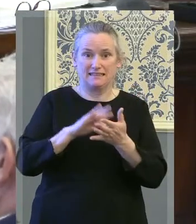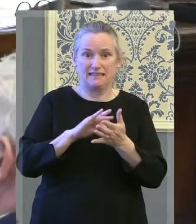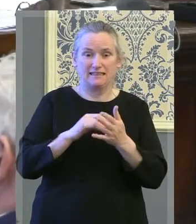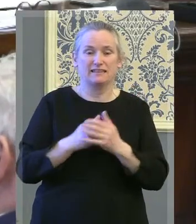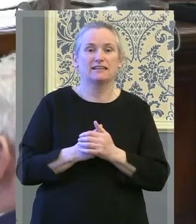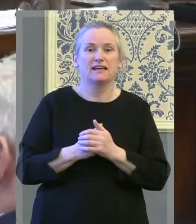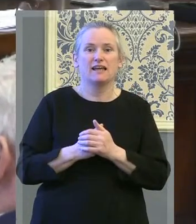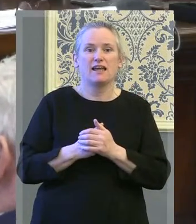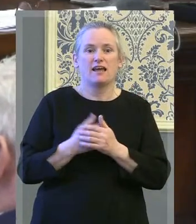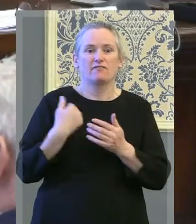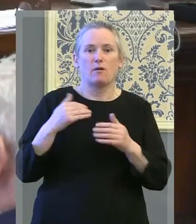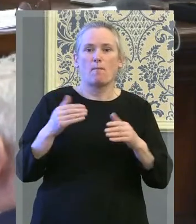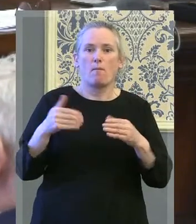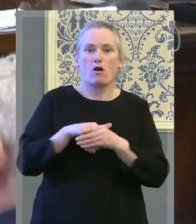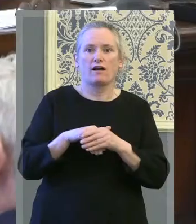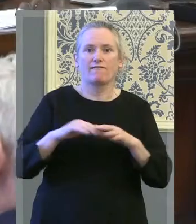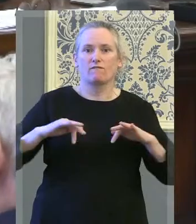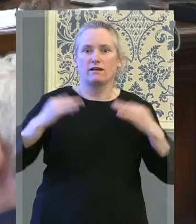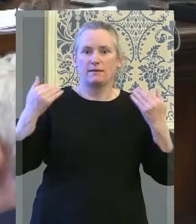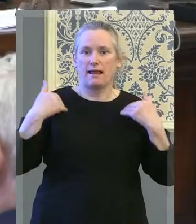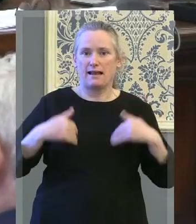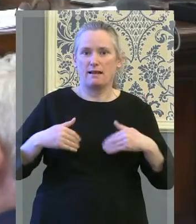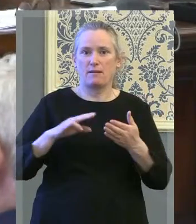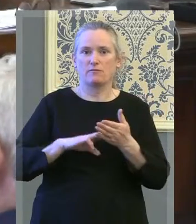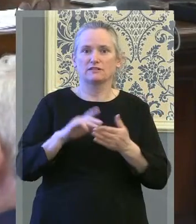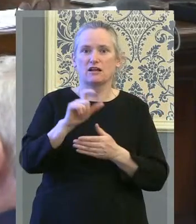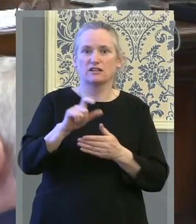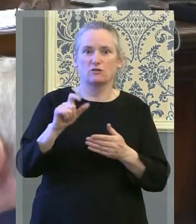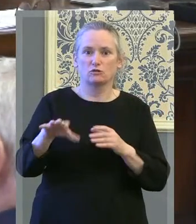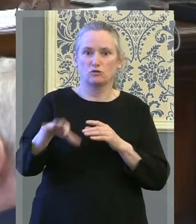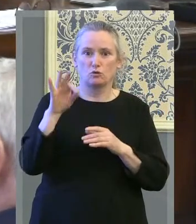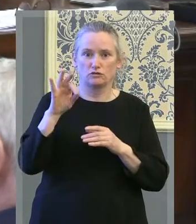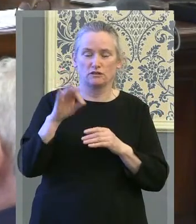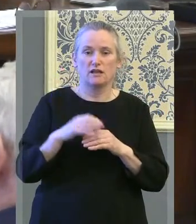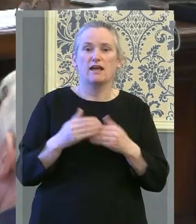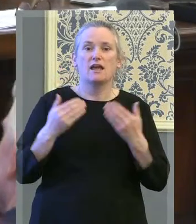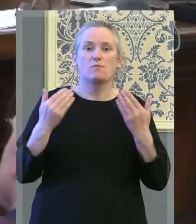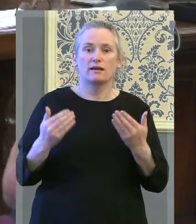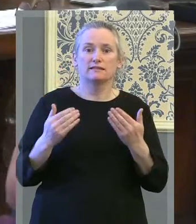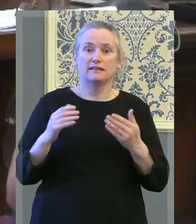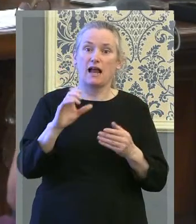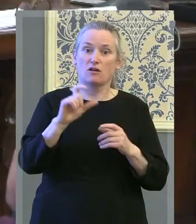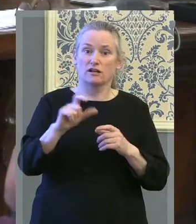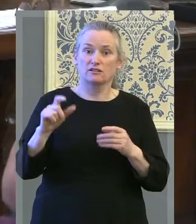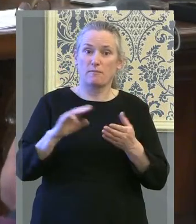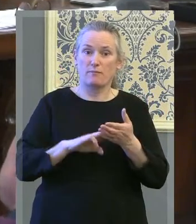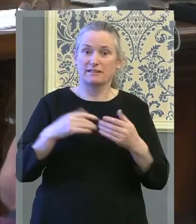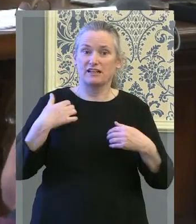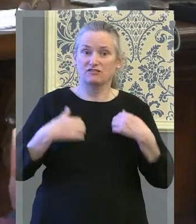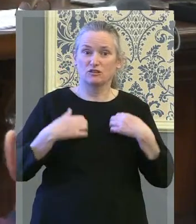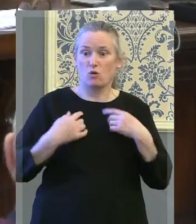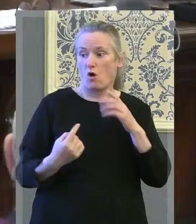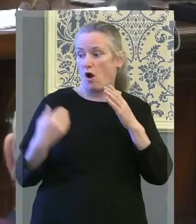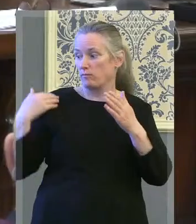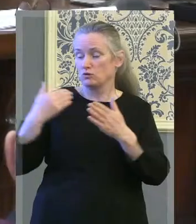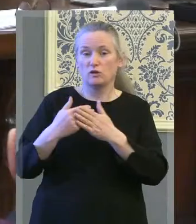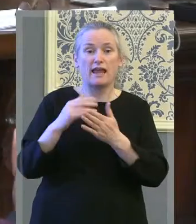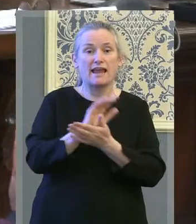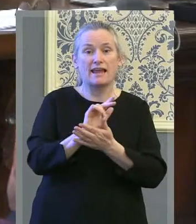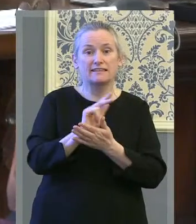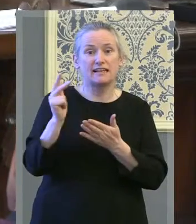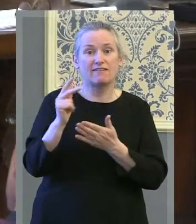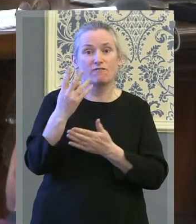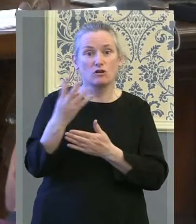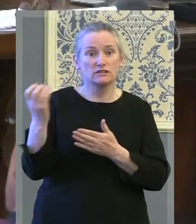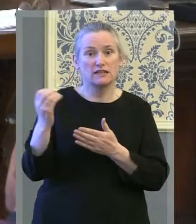free men that members of the council were chosen. The present council members might be interested to hear that until 1840,